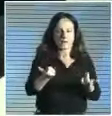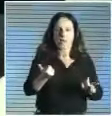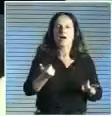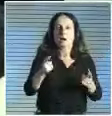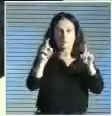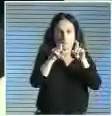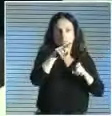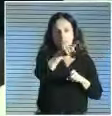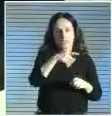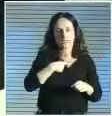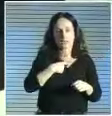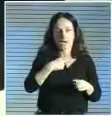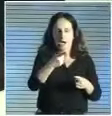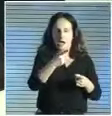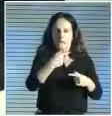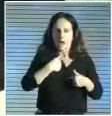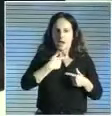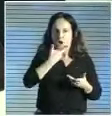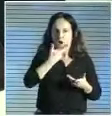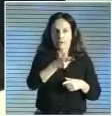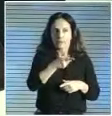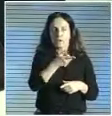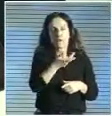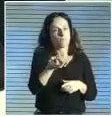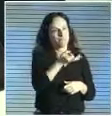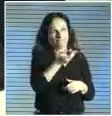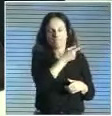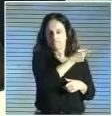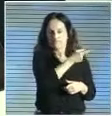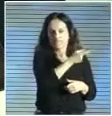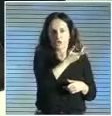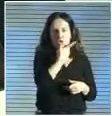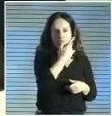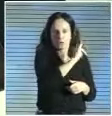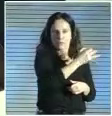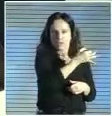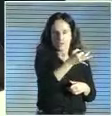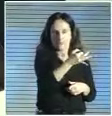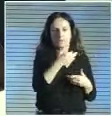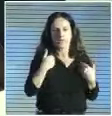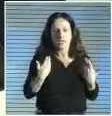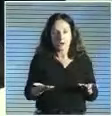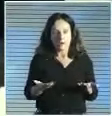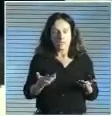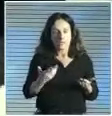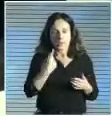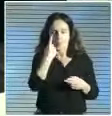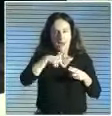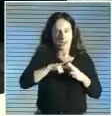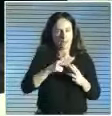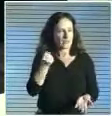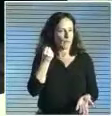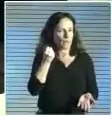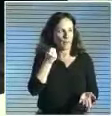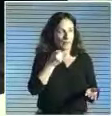board with the proper knowledge, and we gave a very powerful tool to the small and medium-sized company,